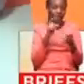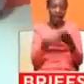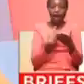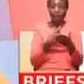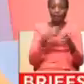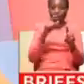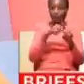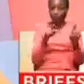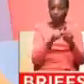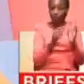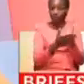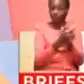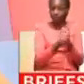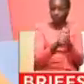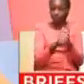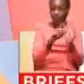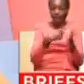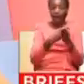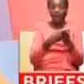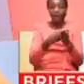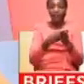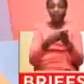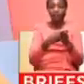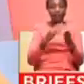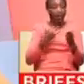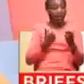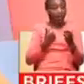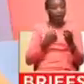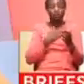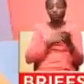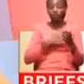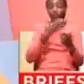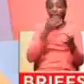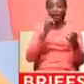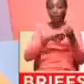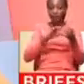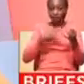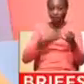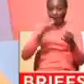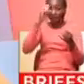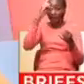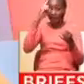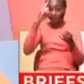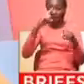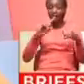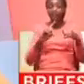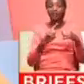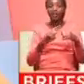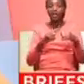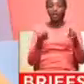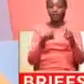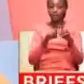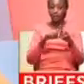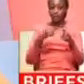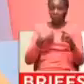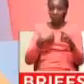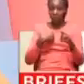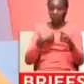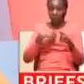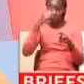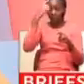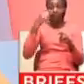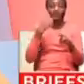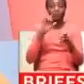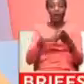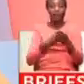of experience, he understands my kind of ministry. I also understand his ministry. And together, we are a